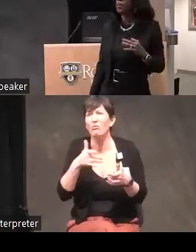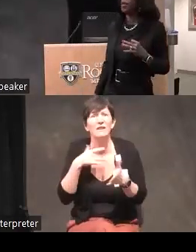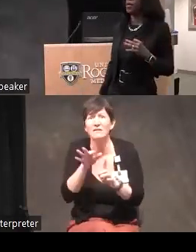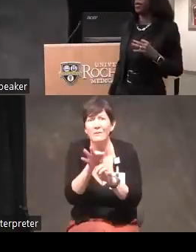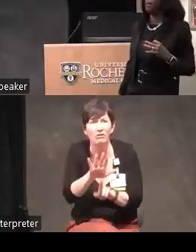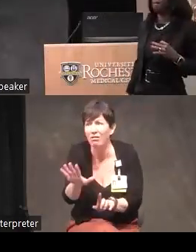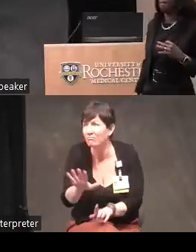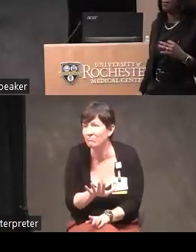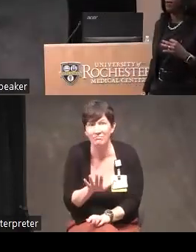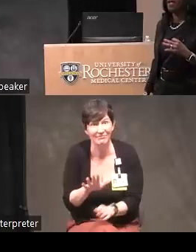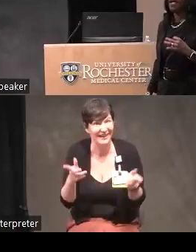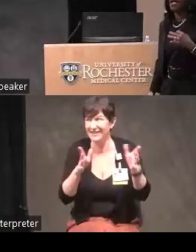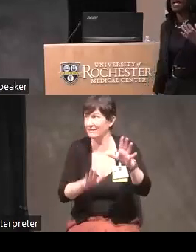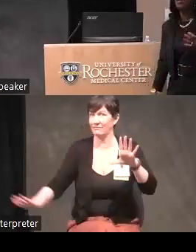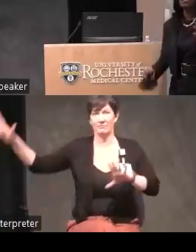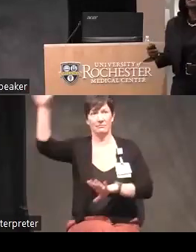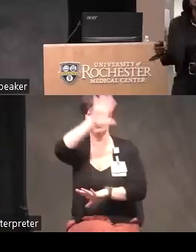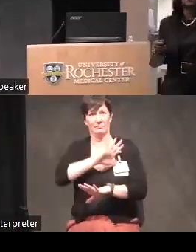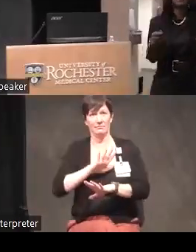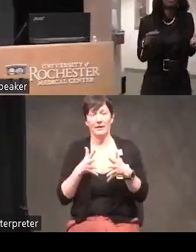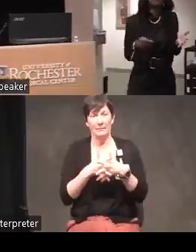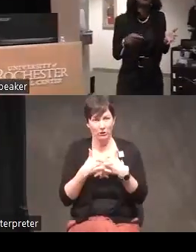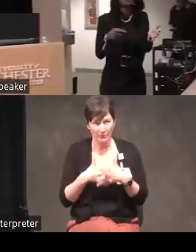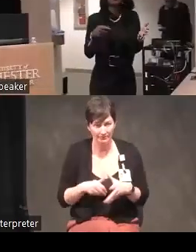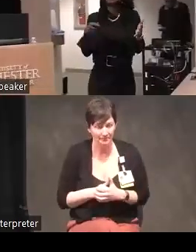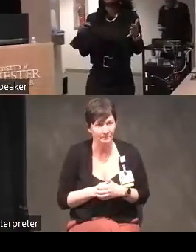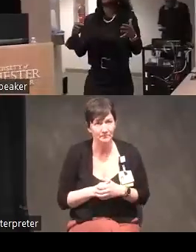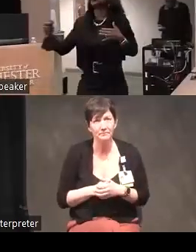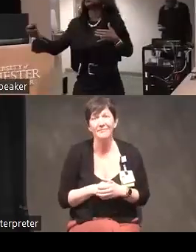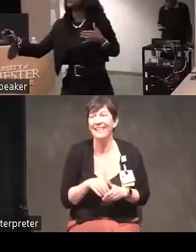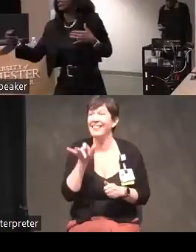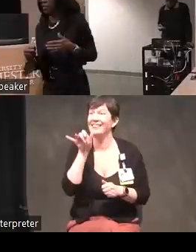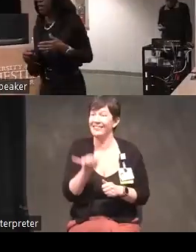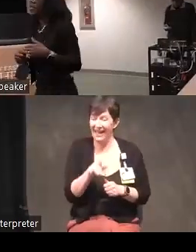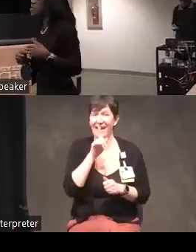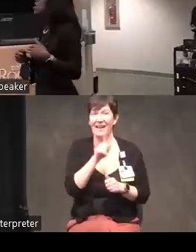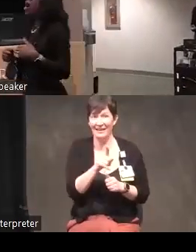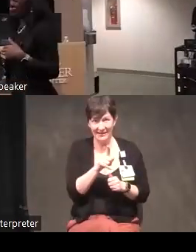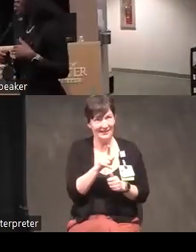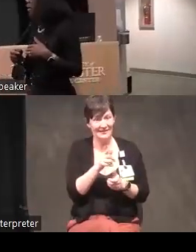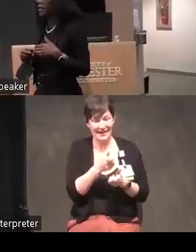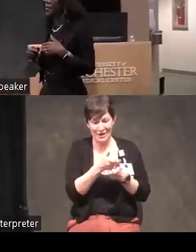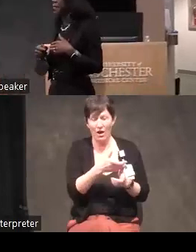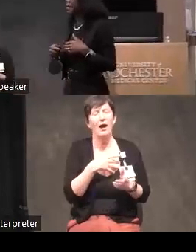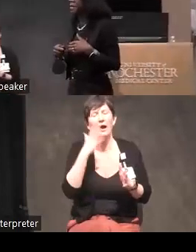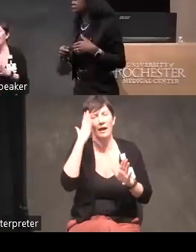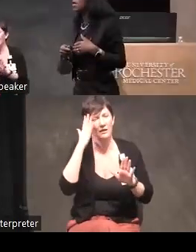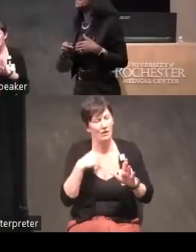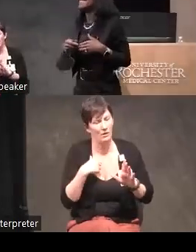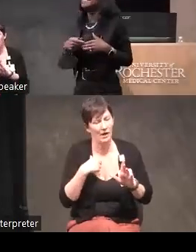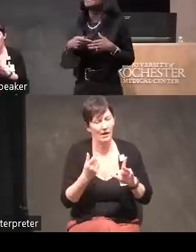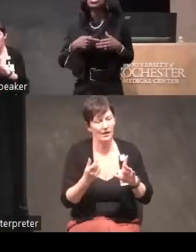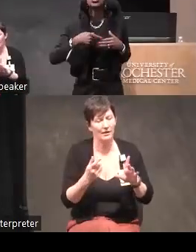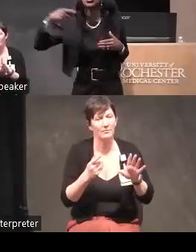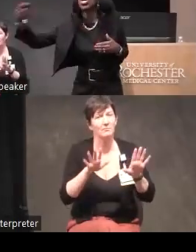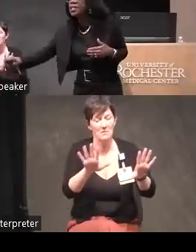well in America, right? And I want to tell you that that is a causal, I know I'm going out on a limb here, but